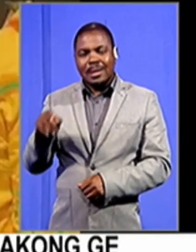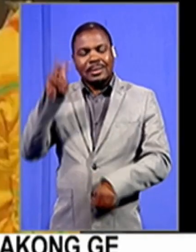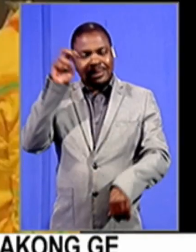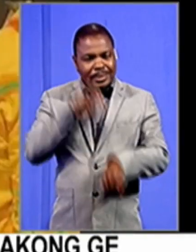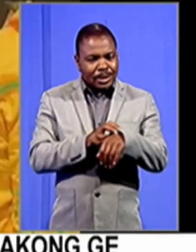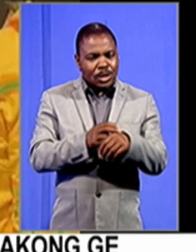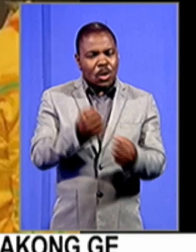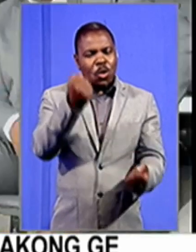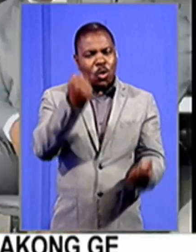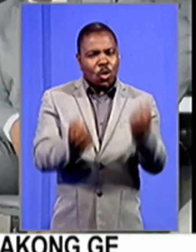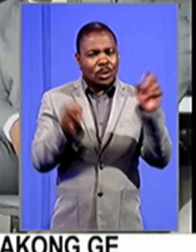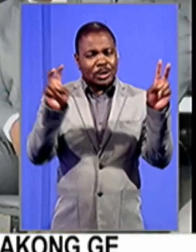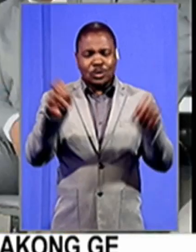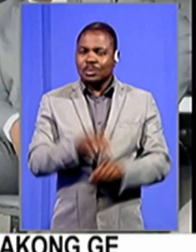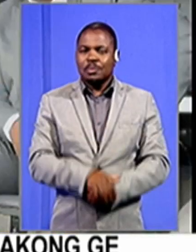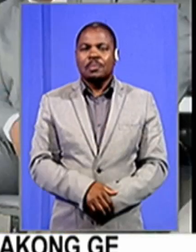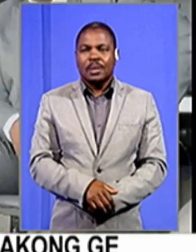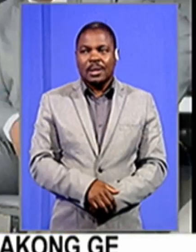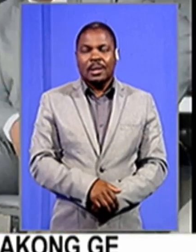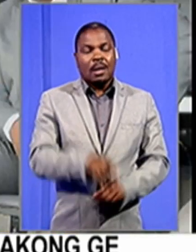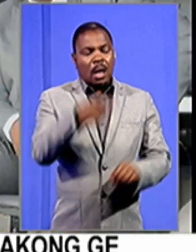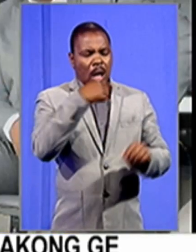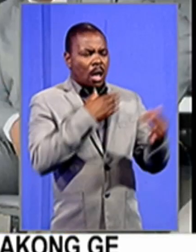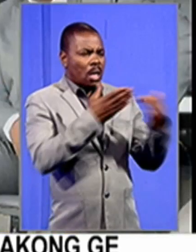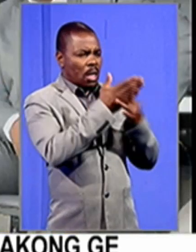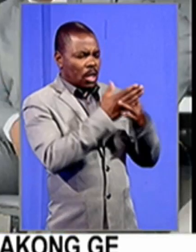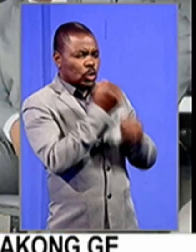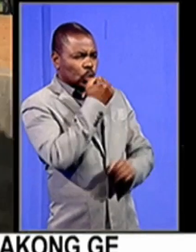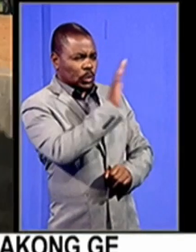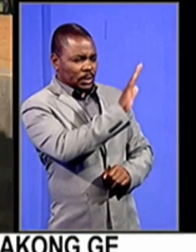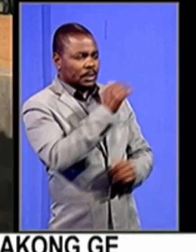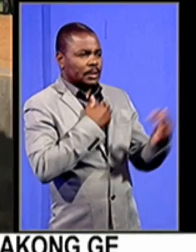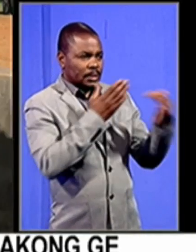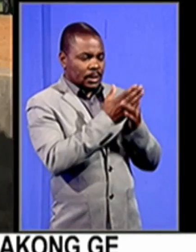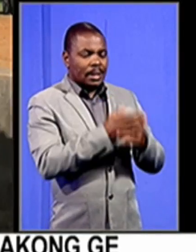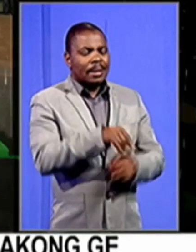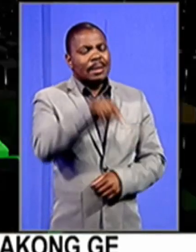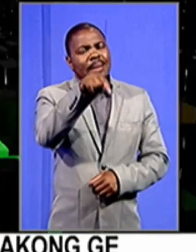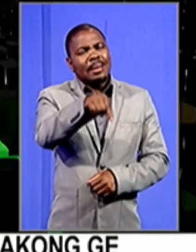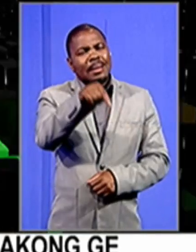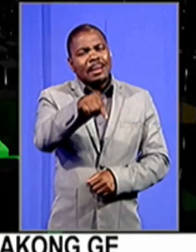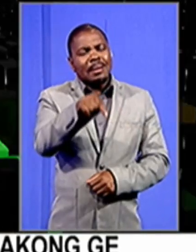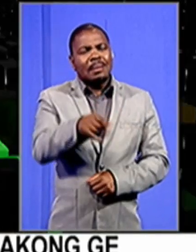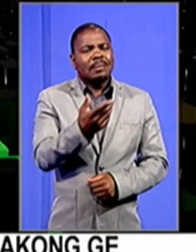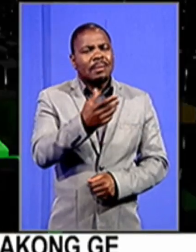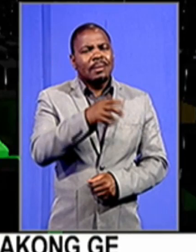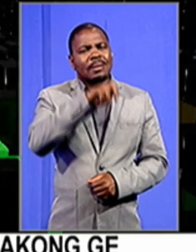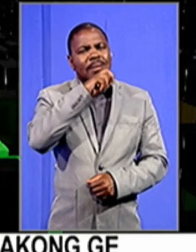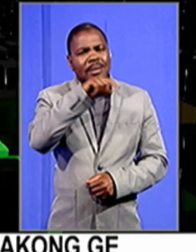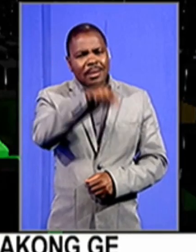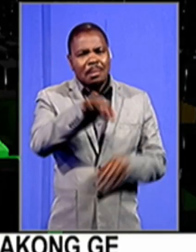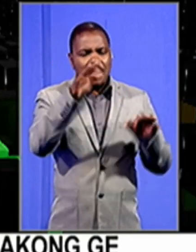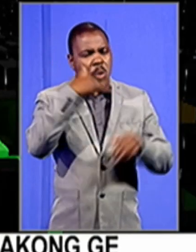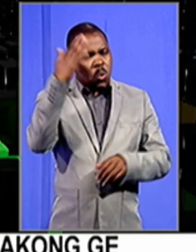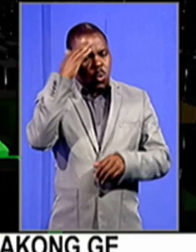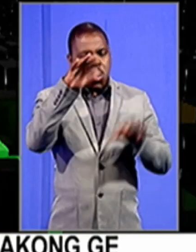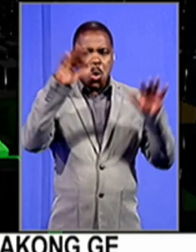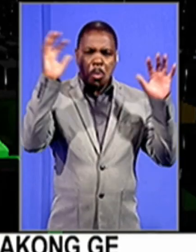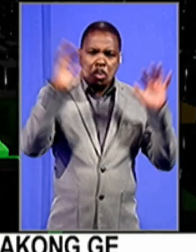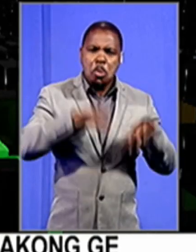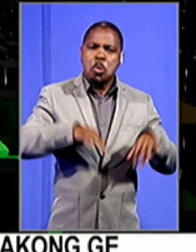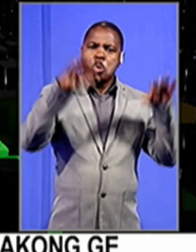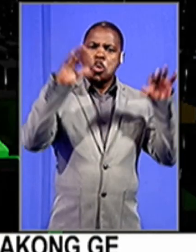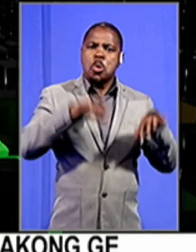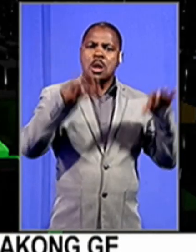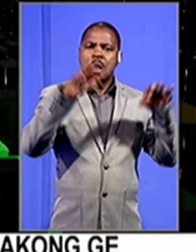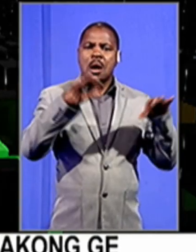tsheko e nyaka tla ke letseng ganong bogoši wa Modjadji bo tsebege ka go neša pula be re lebeletse gore